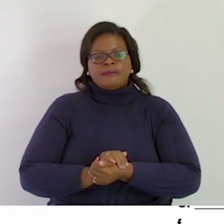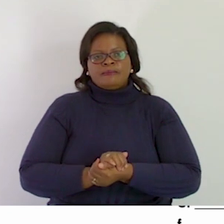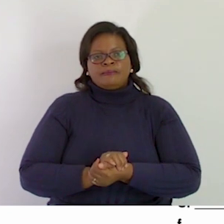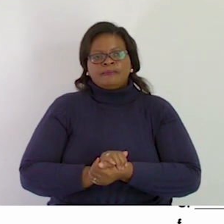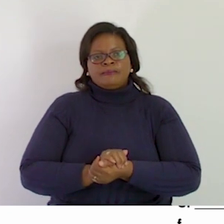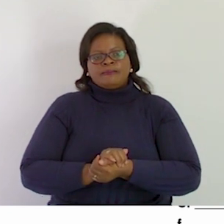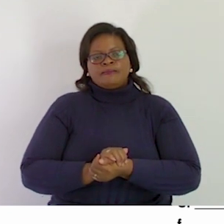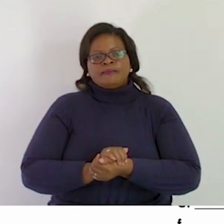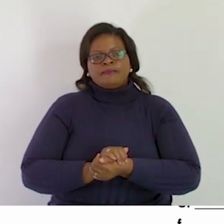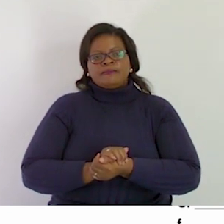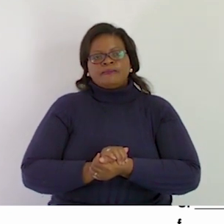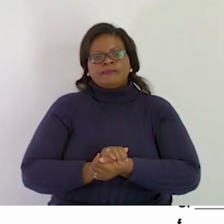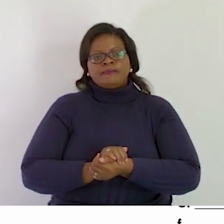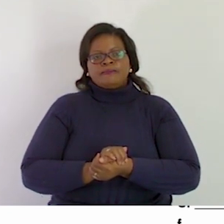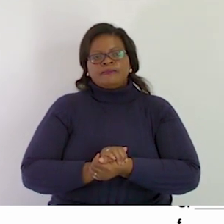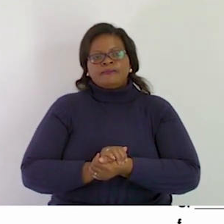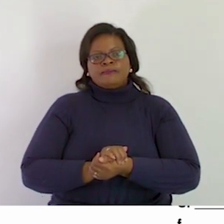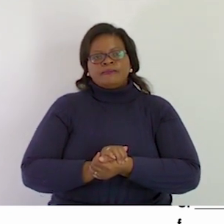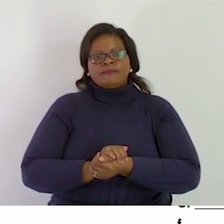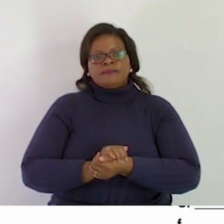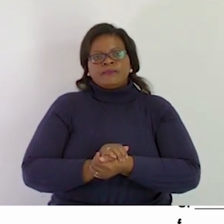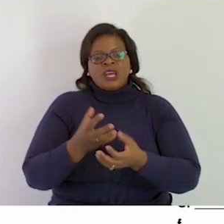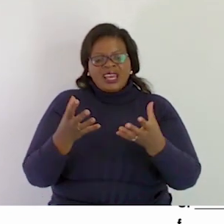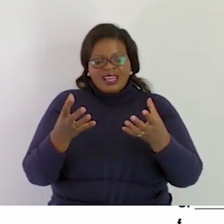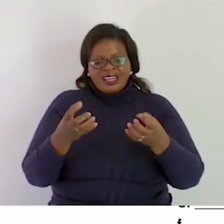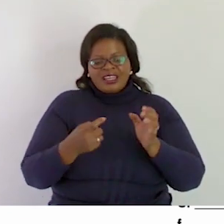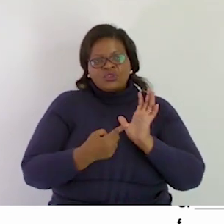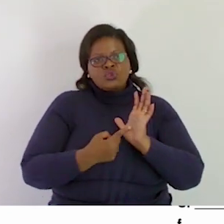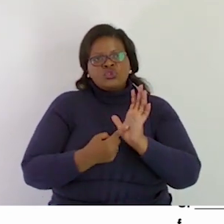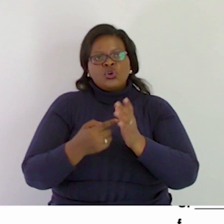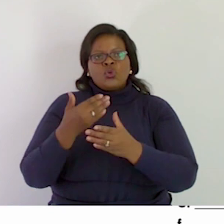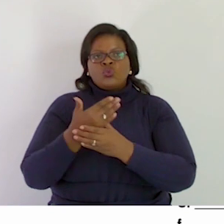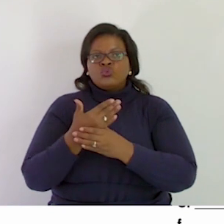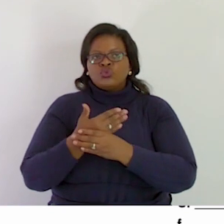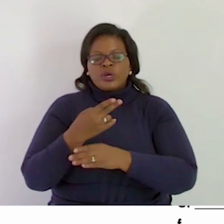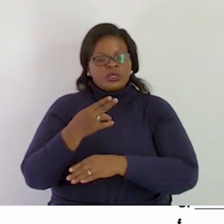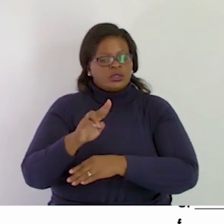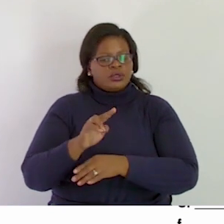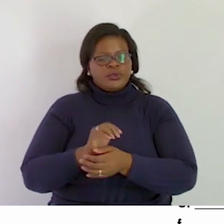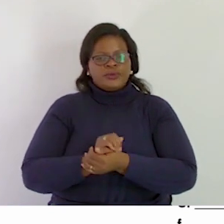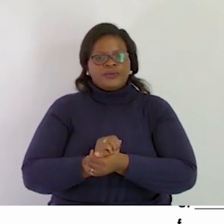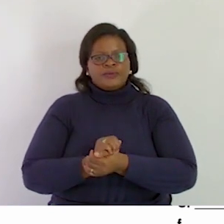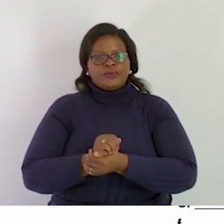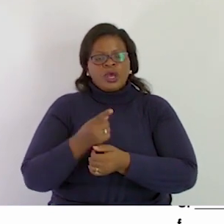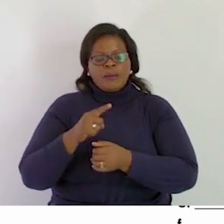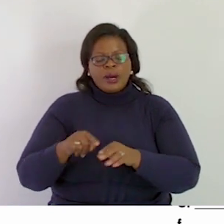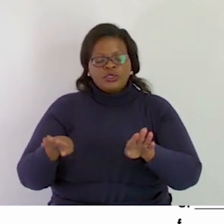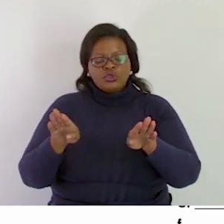is, you don't need to show me your work here. You have to do